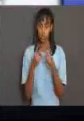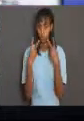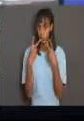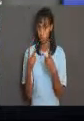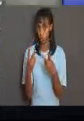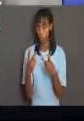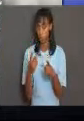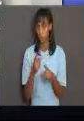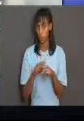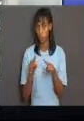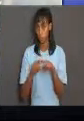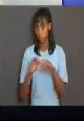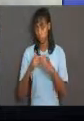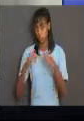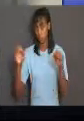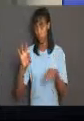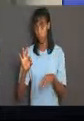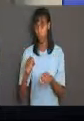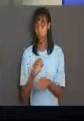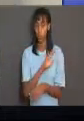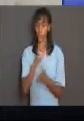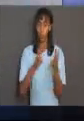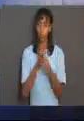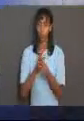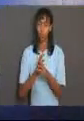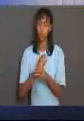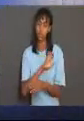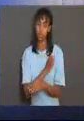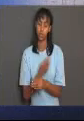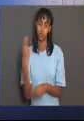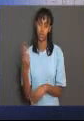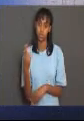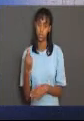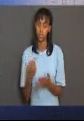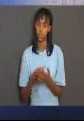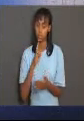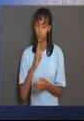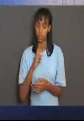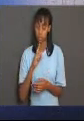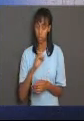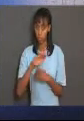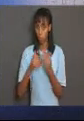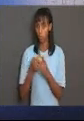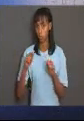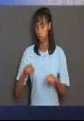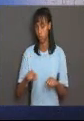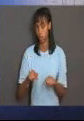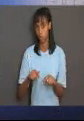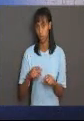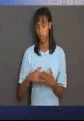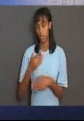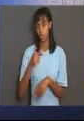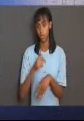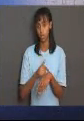the distribution of the world's energy usage. This is all for today.